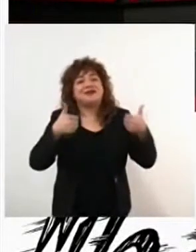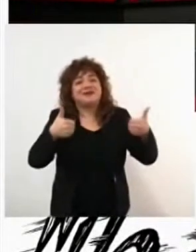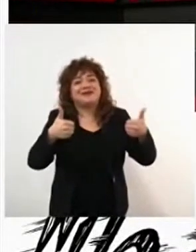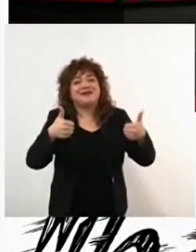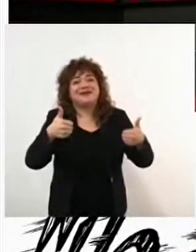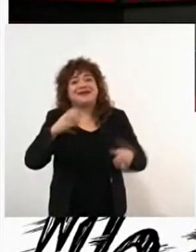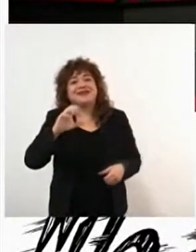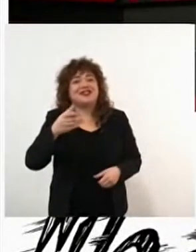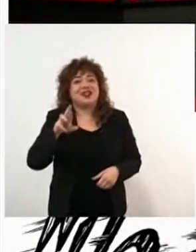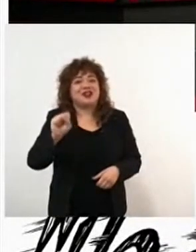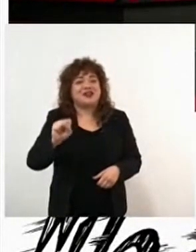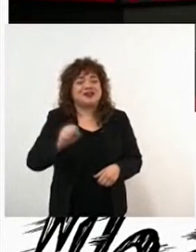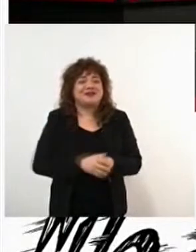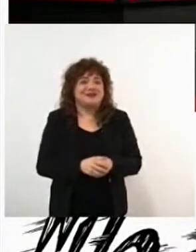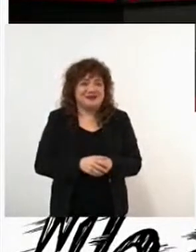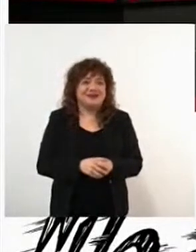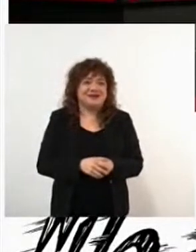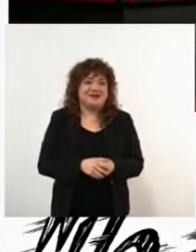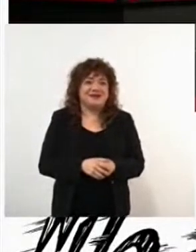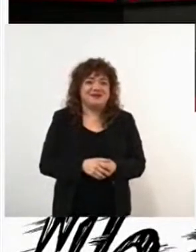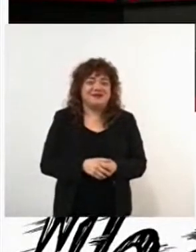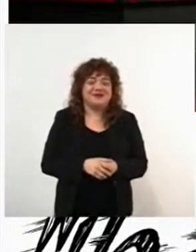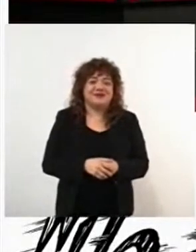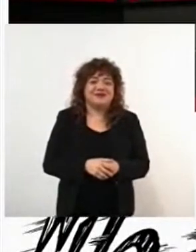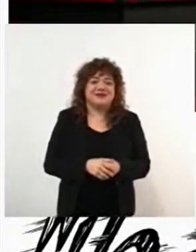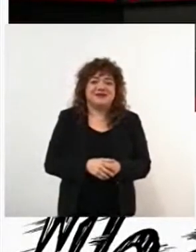Thank you. Cheers.